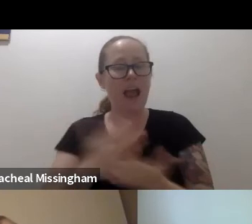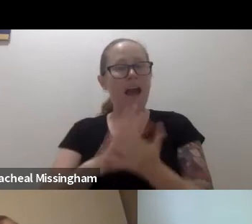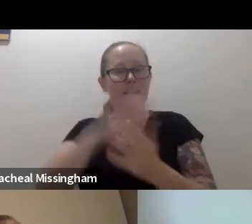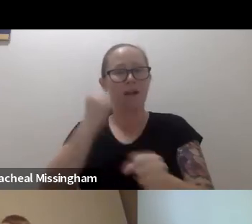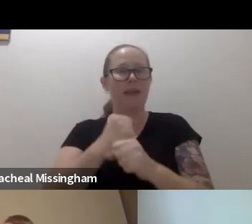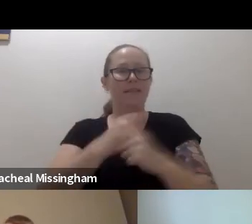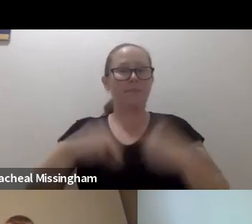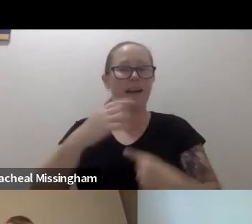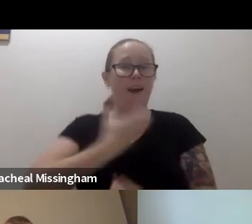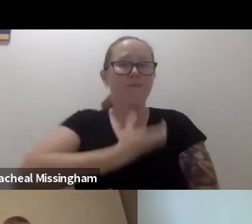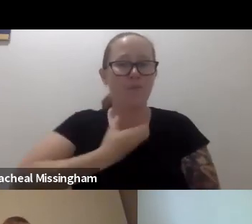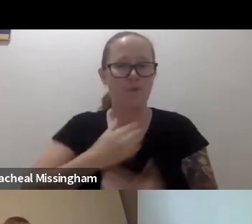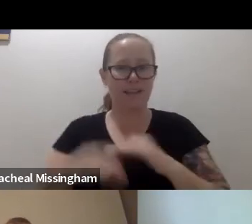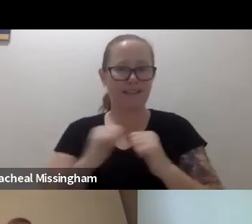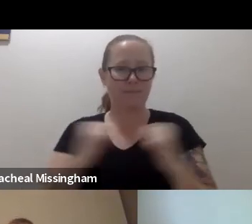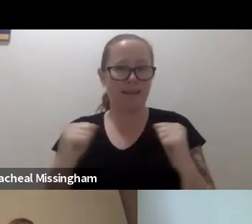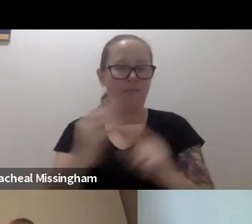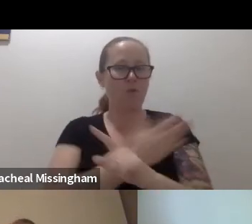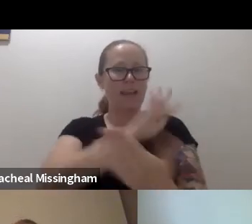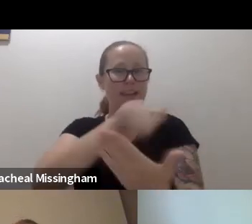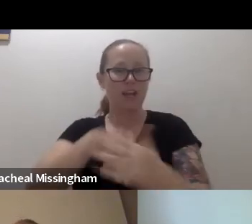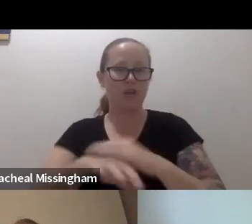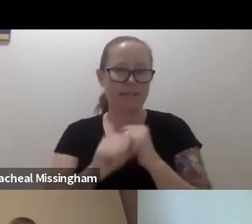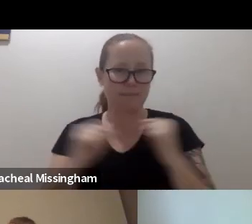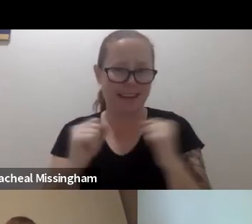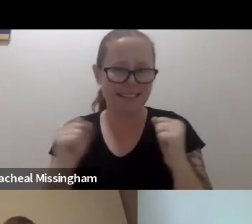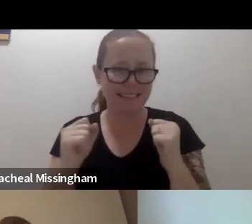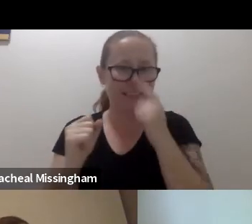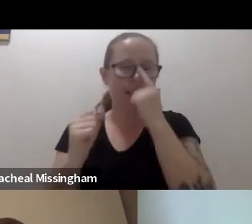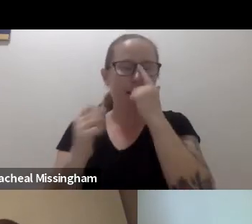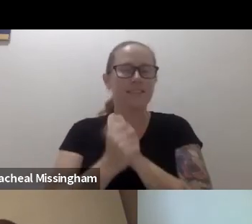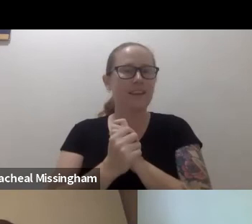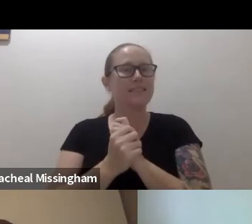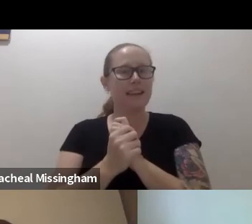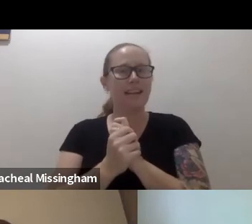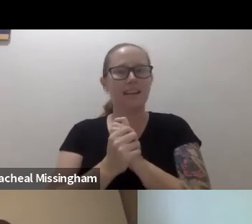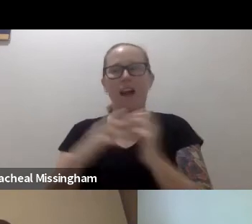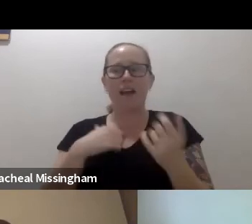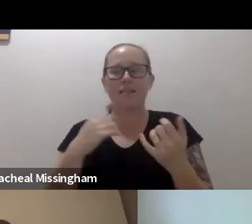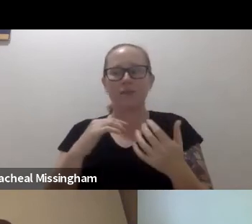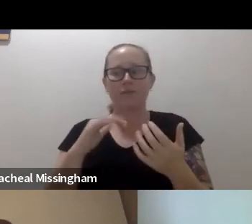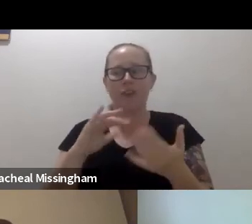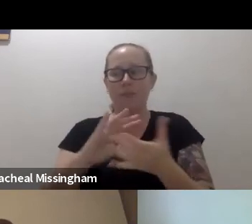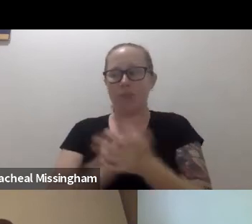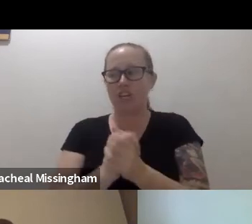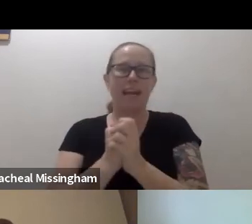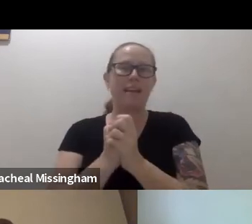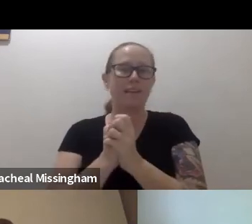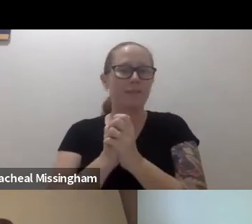requirements. How can I make them comfortable in the space before they get into space? So yeah, I was